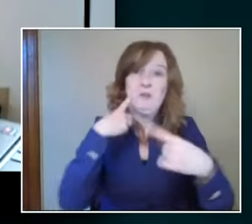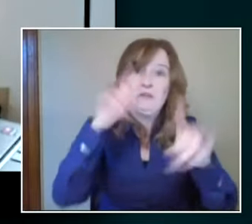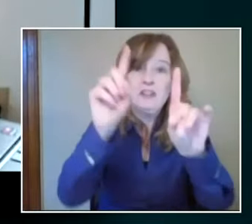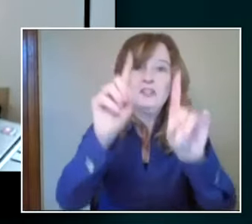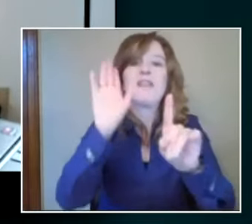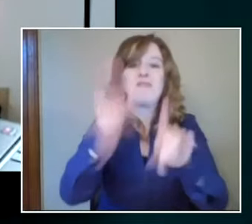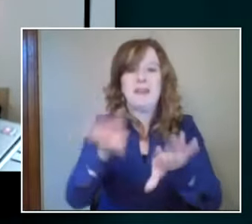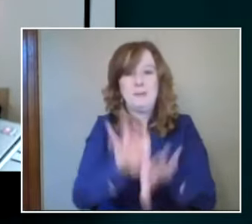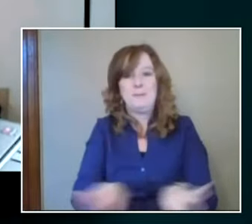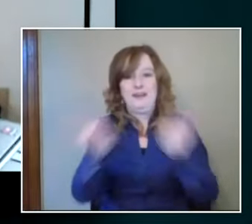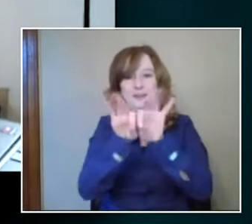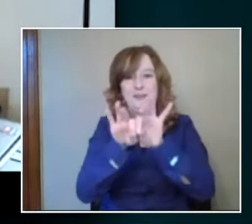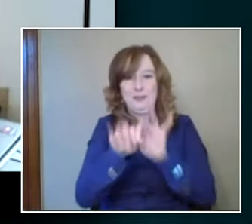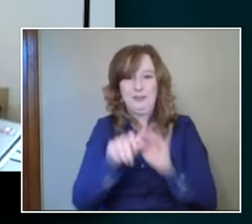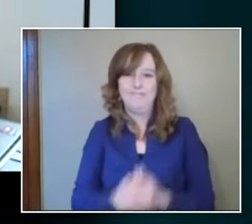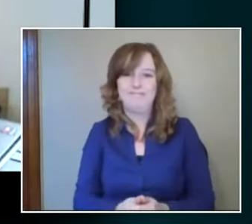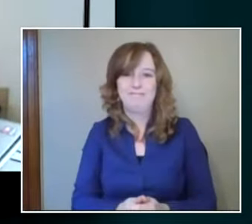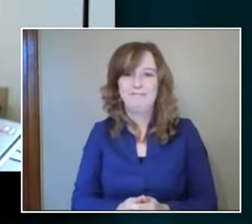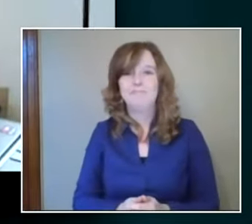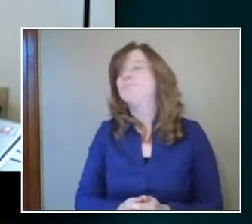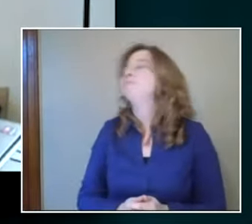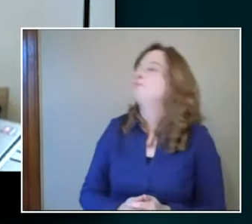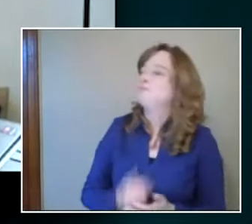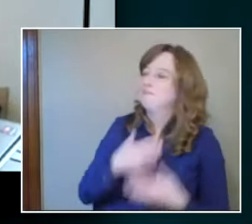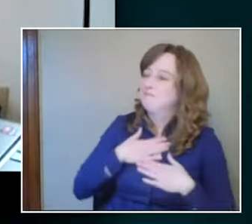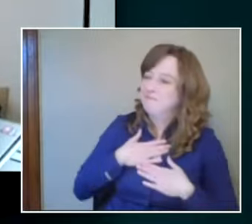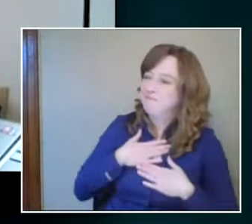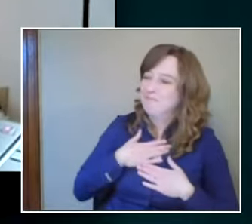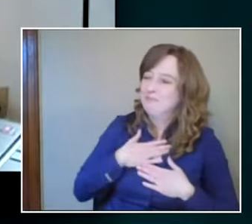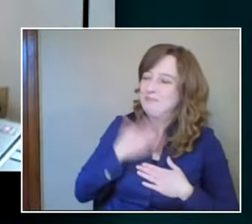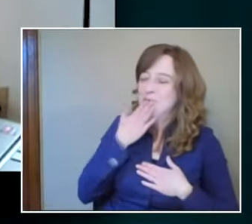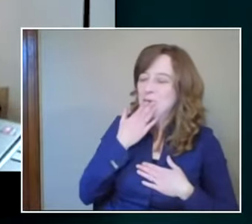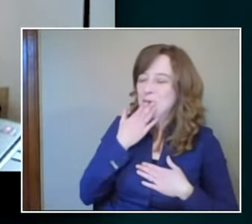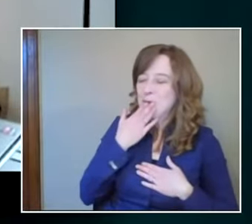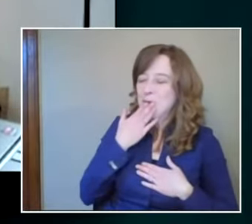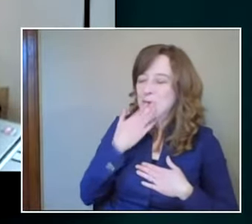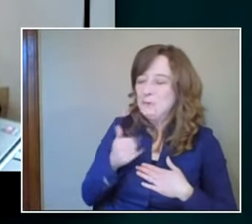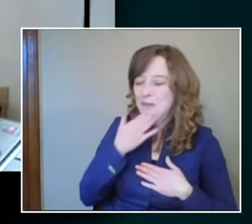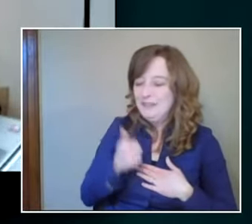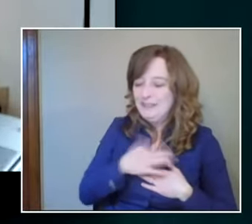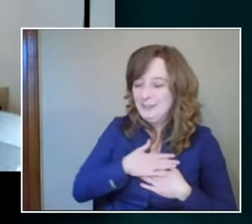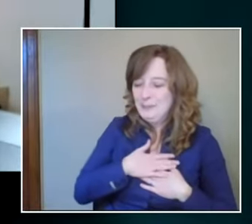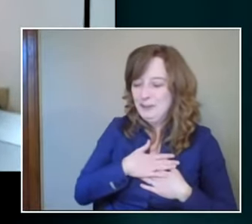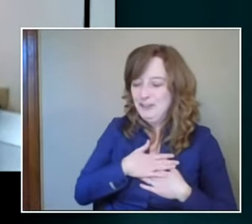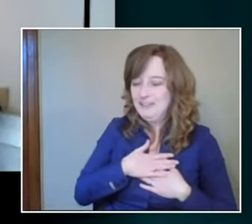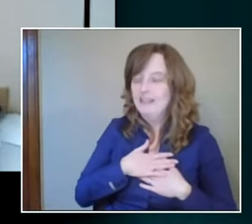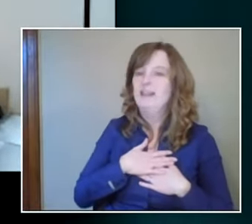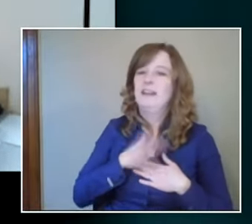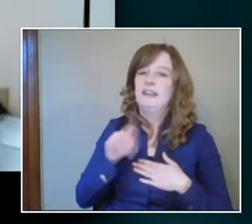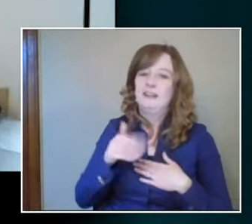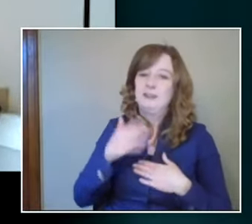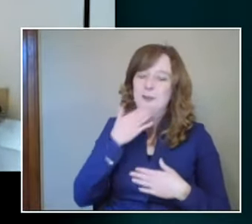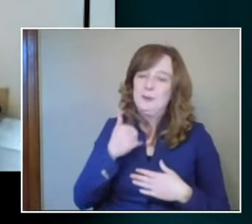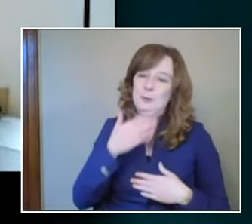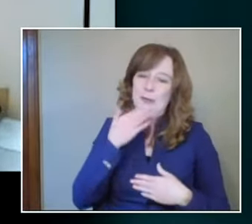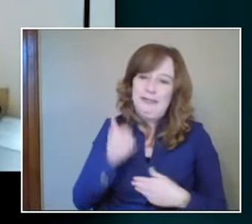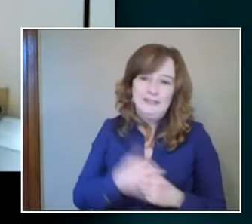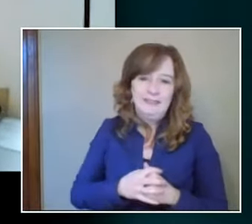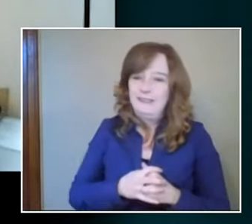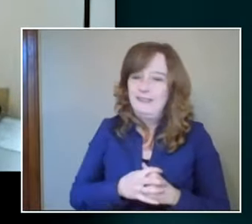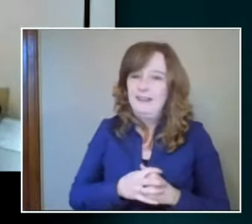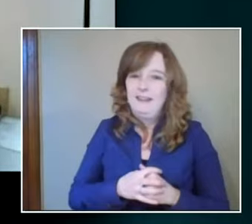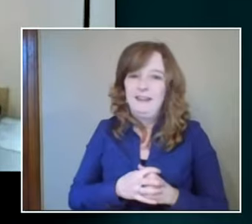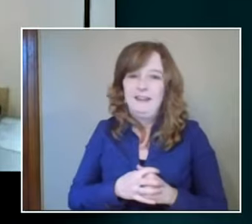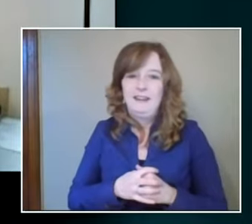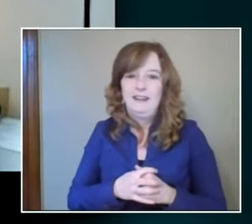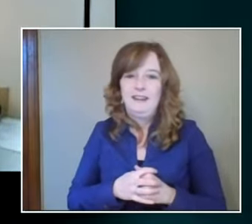so sweet. Oh my goodness. That is so sweet. I just